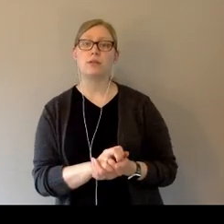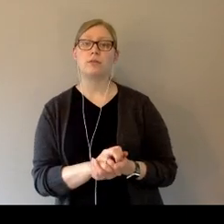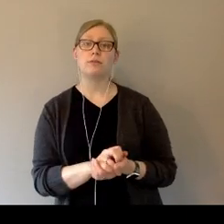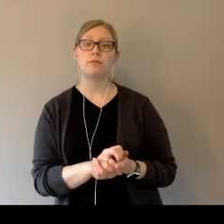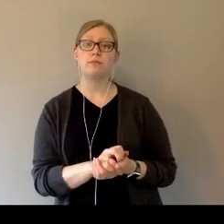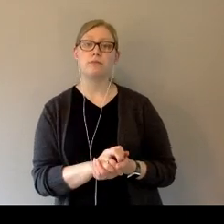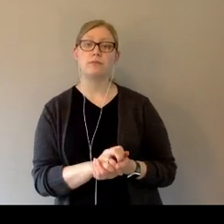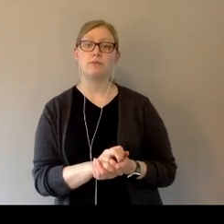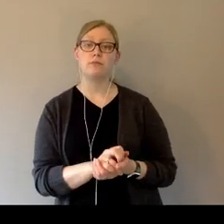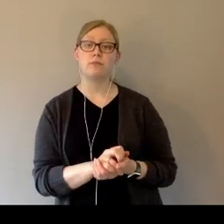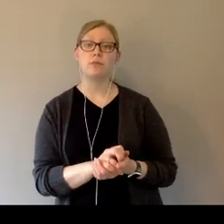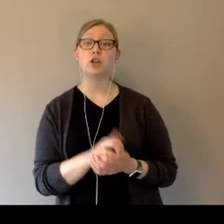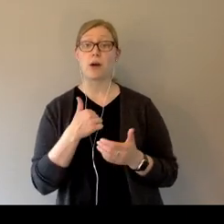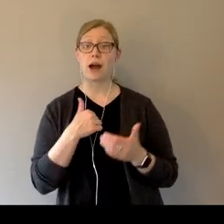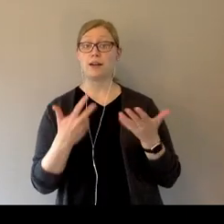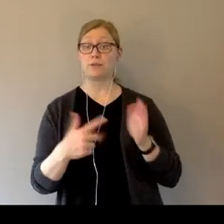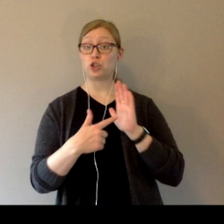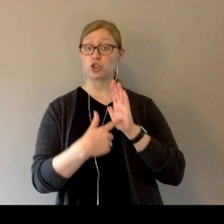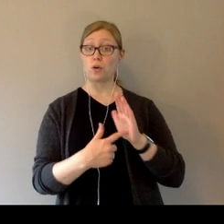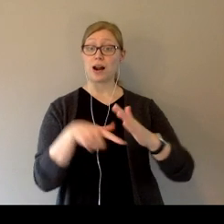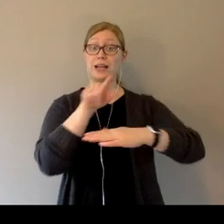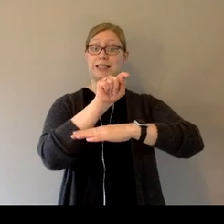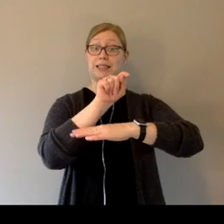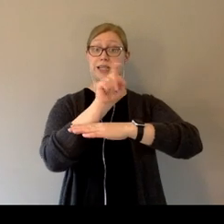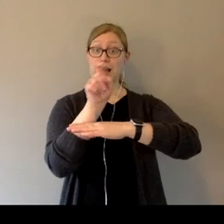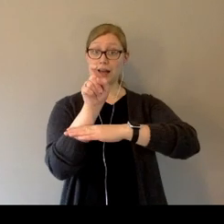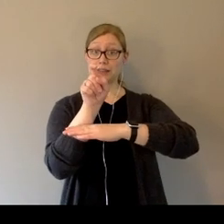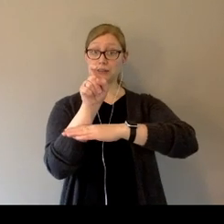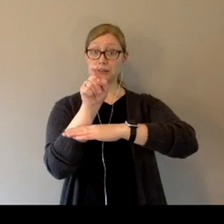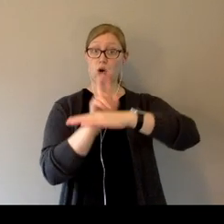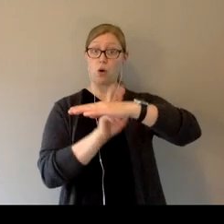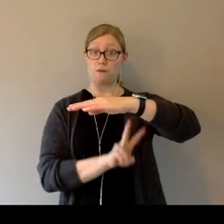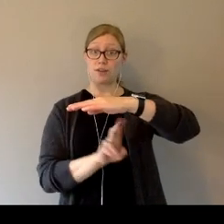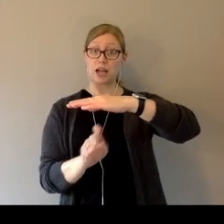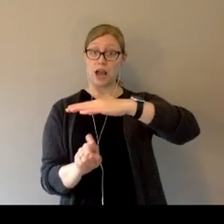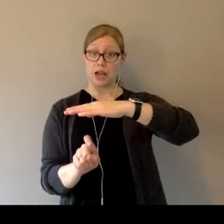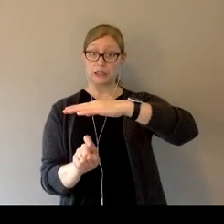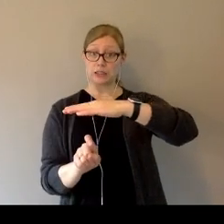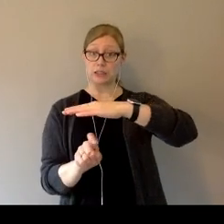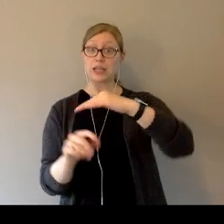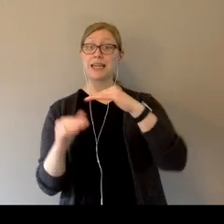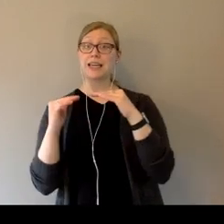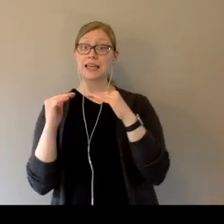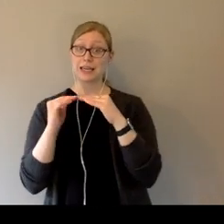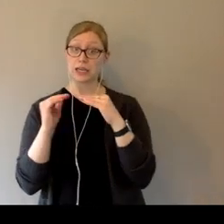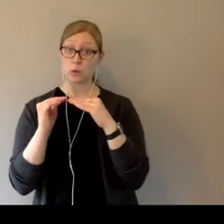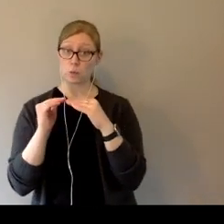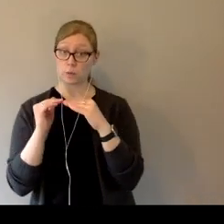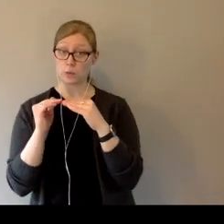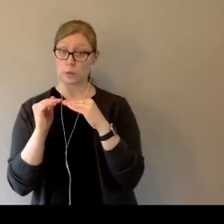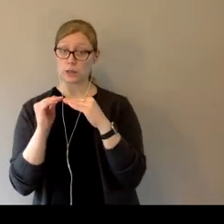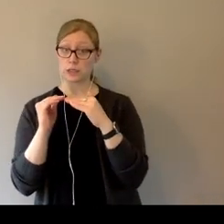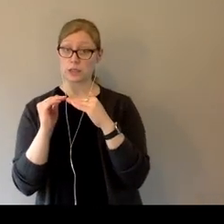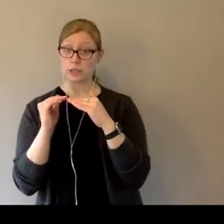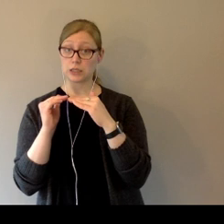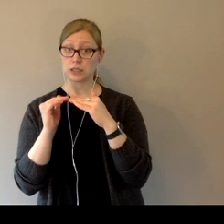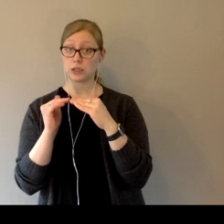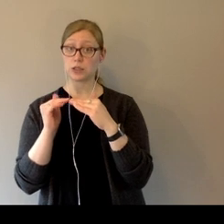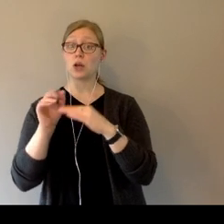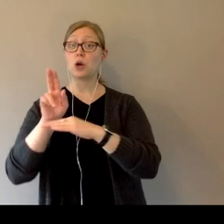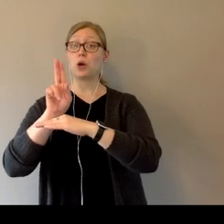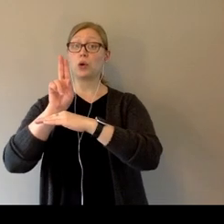So I know that I've shown that Tx over Vx is equal